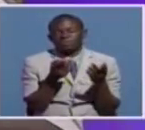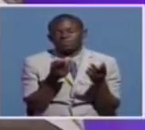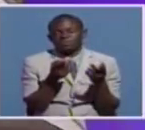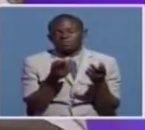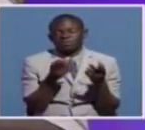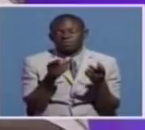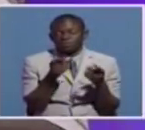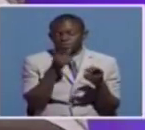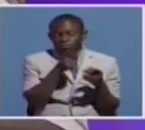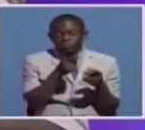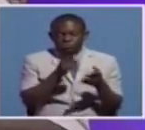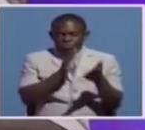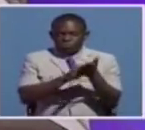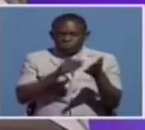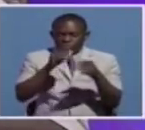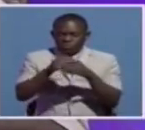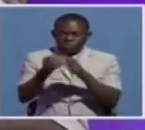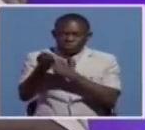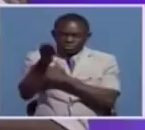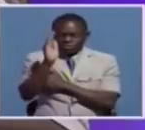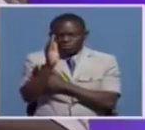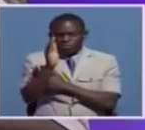in God. So I think that is one of the greatest gifts,